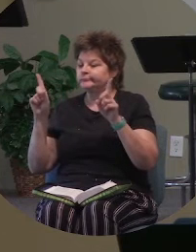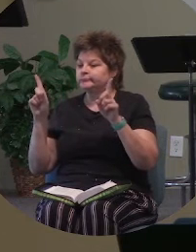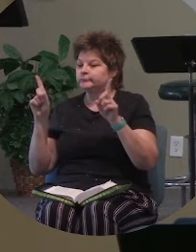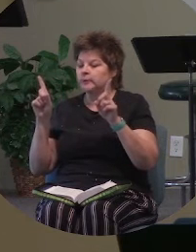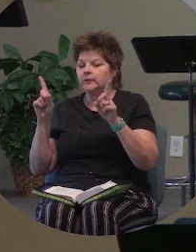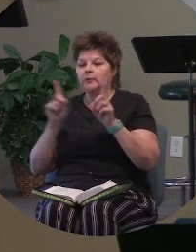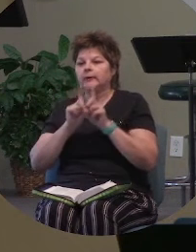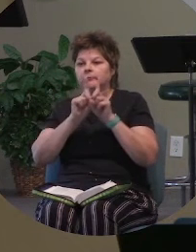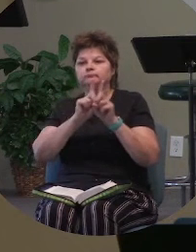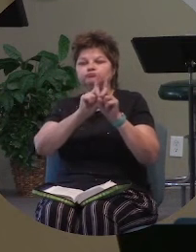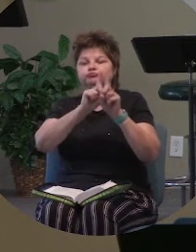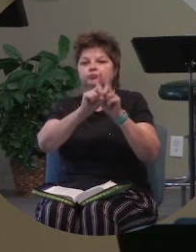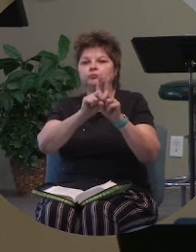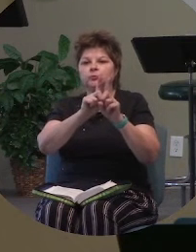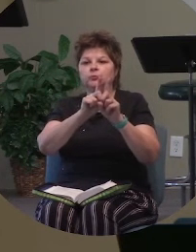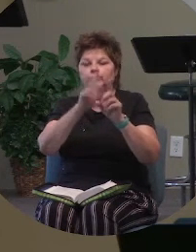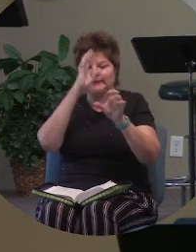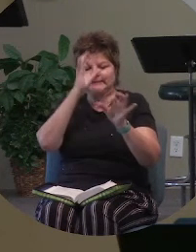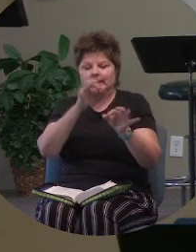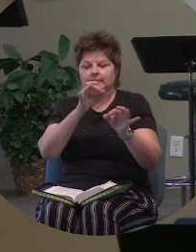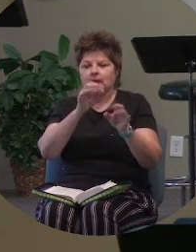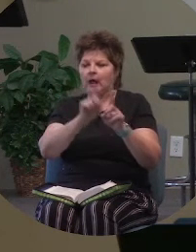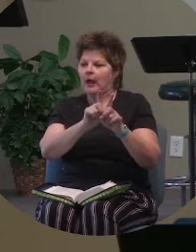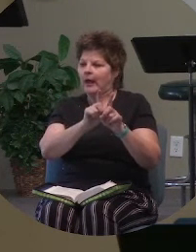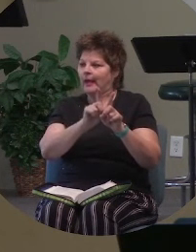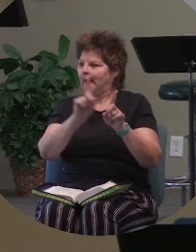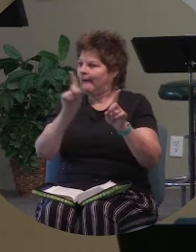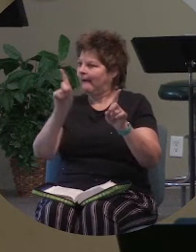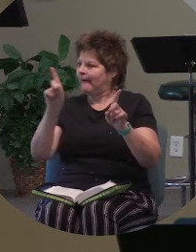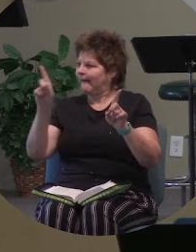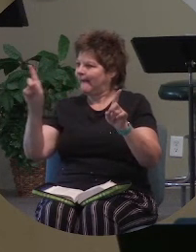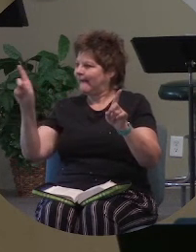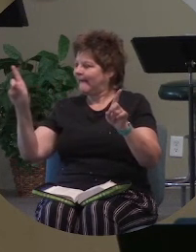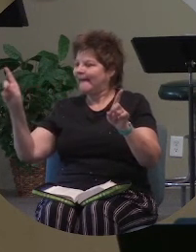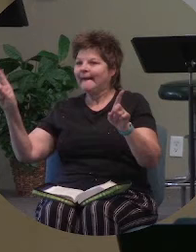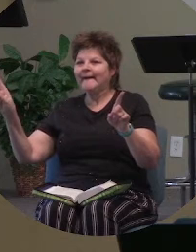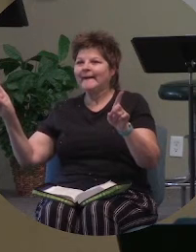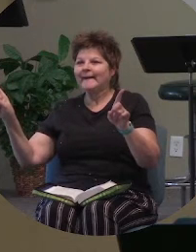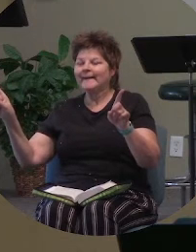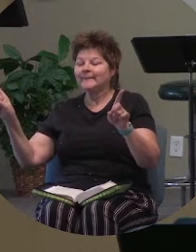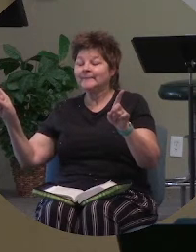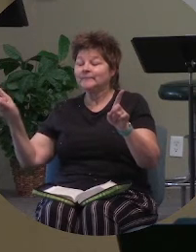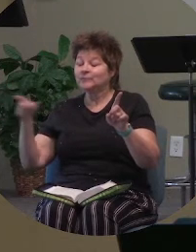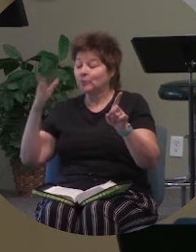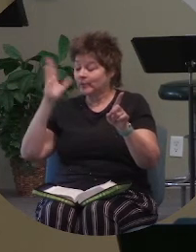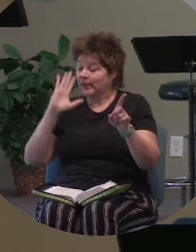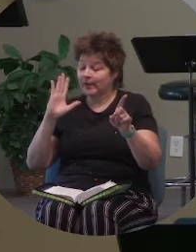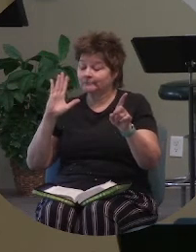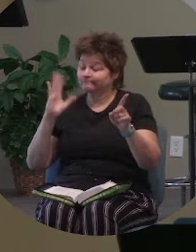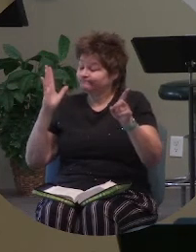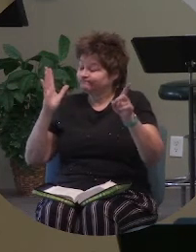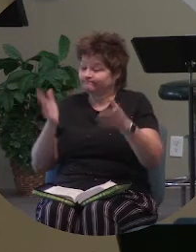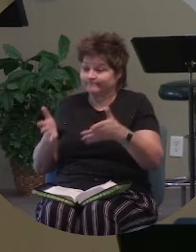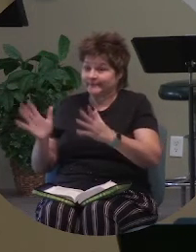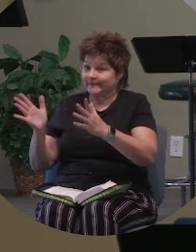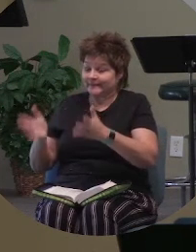we decide we want to take a detour down this path. And so God, being God, he lets